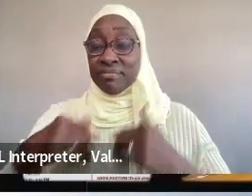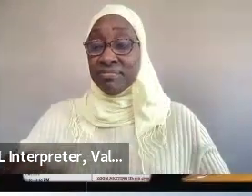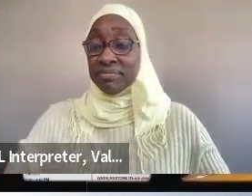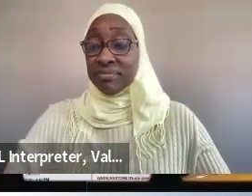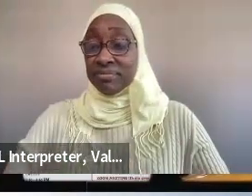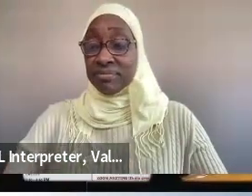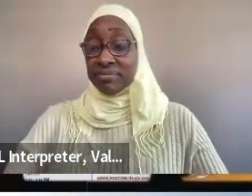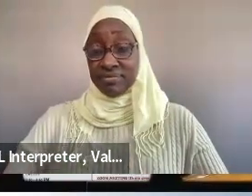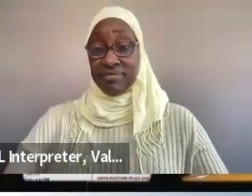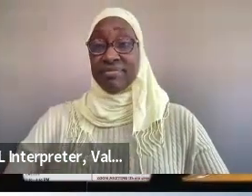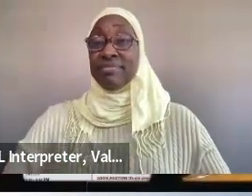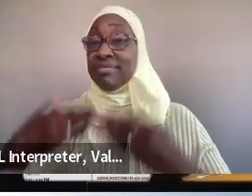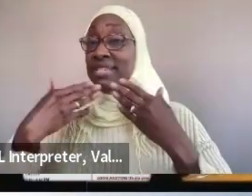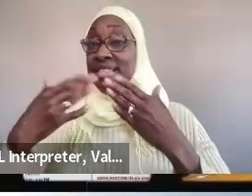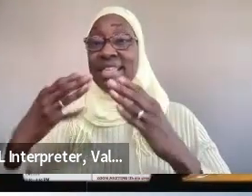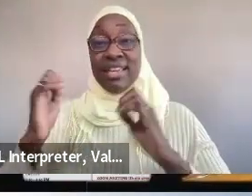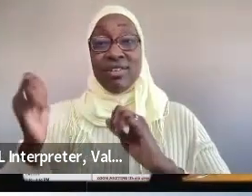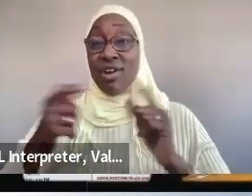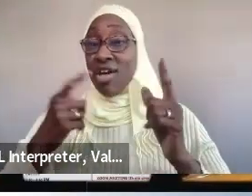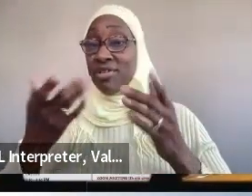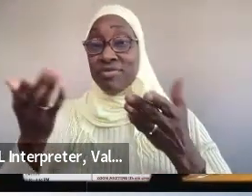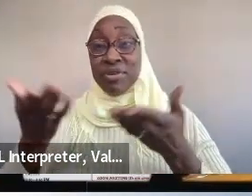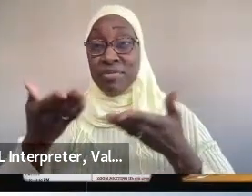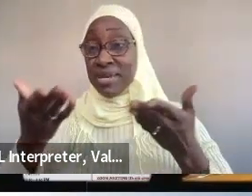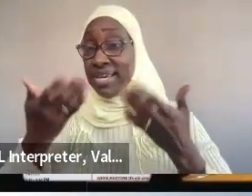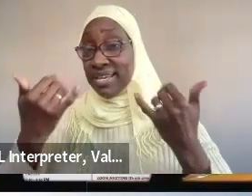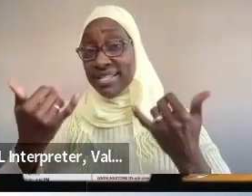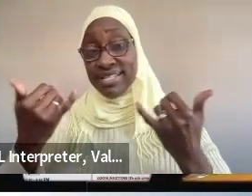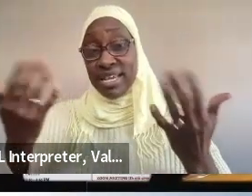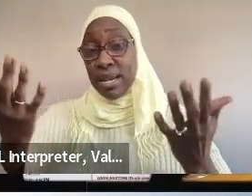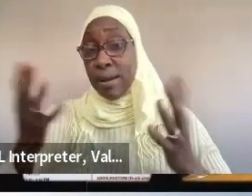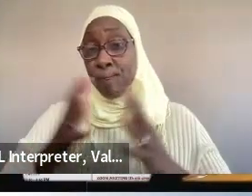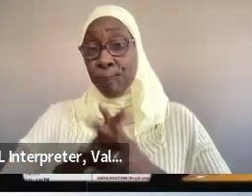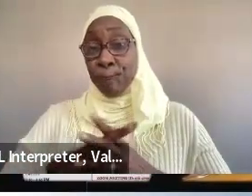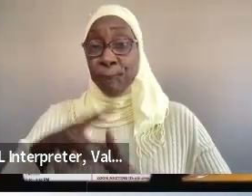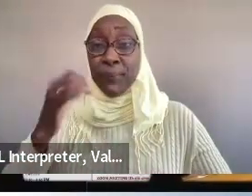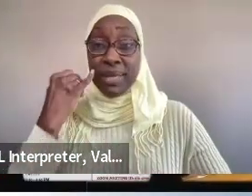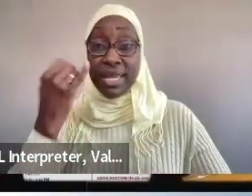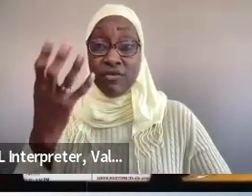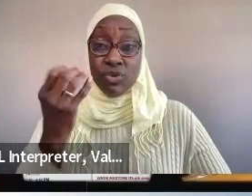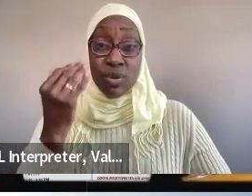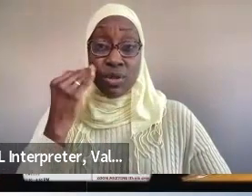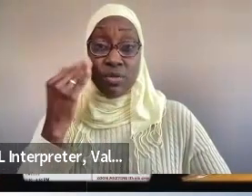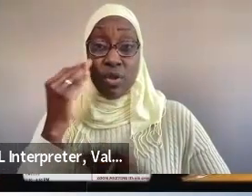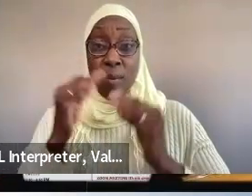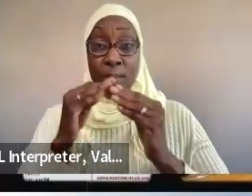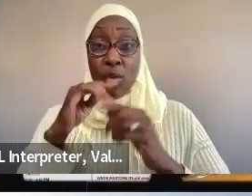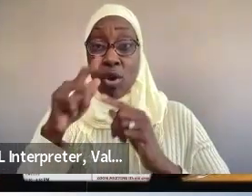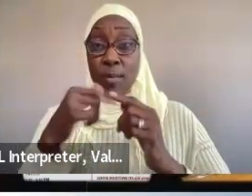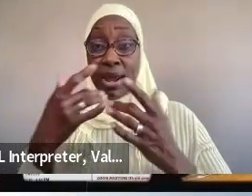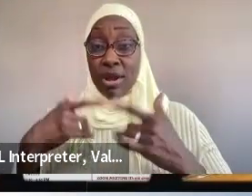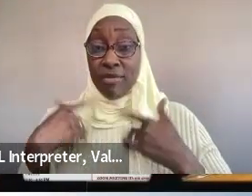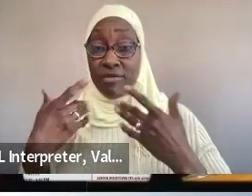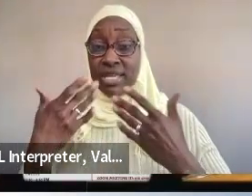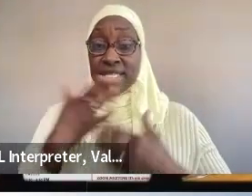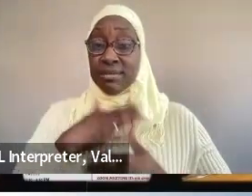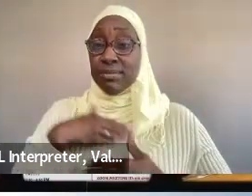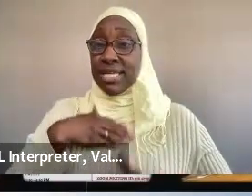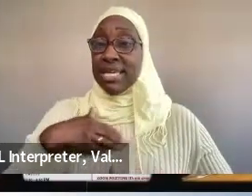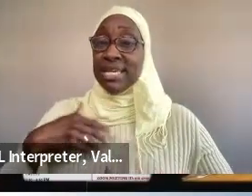So thank you all of you for being present here today. If you want to know more about our events, please do subscribe to